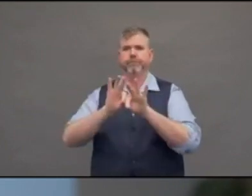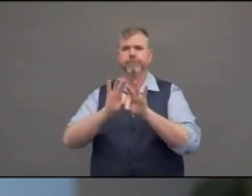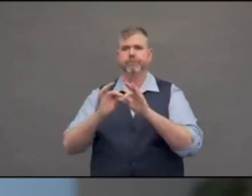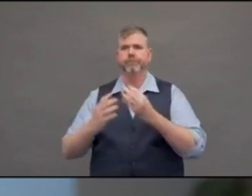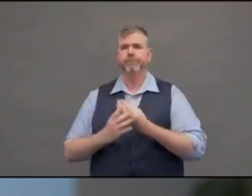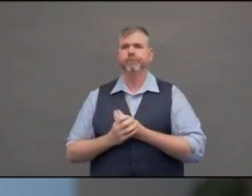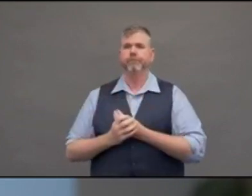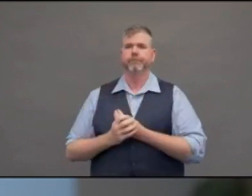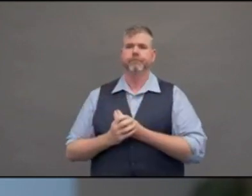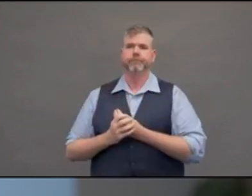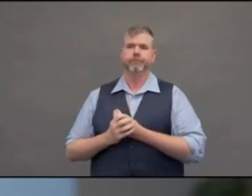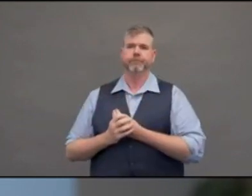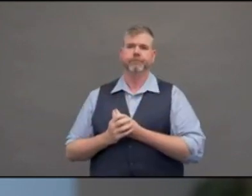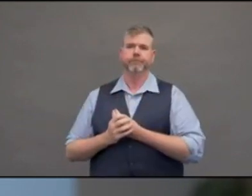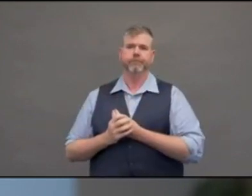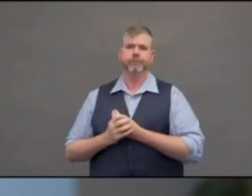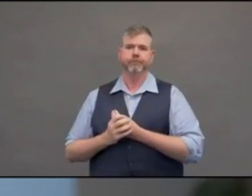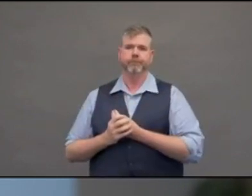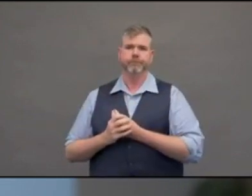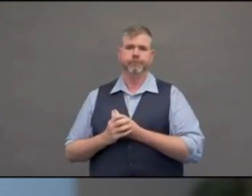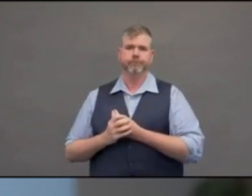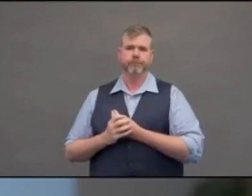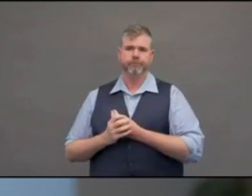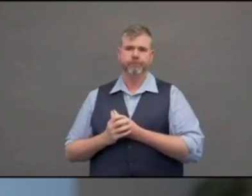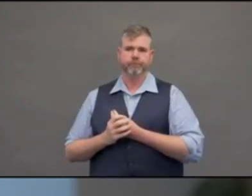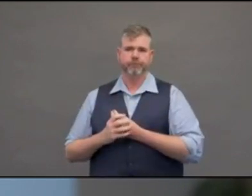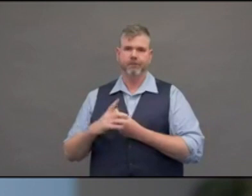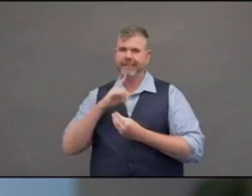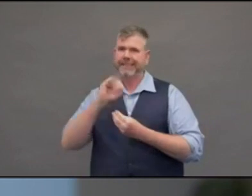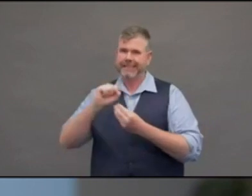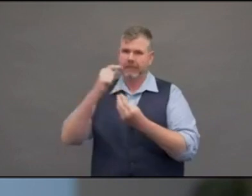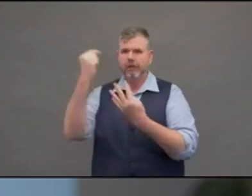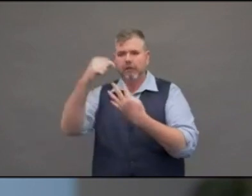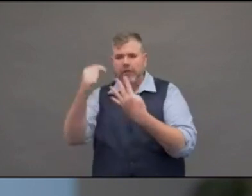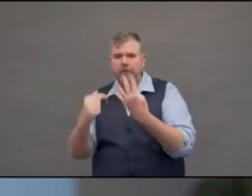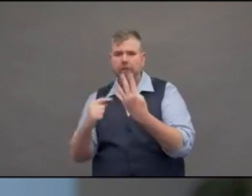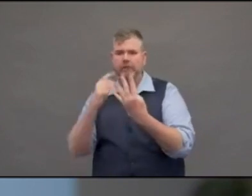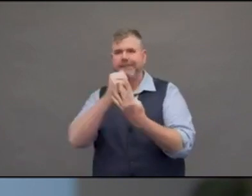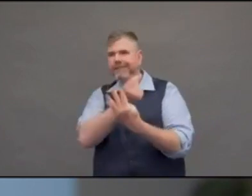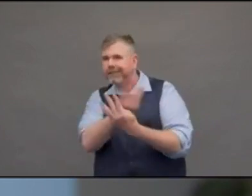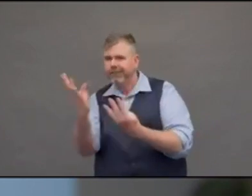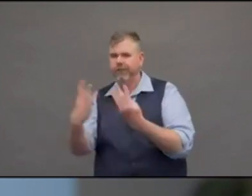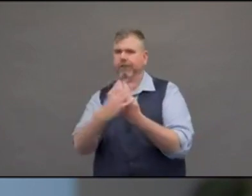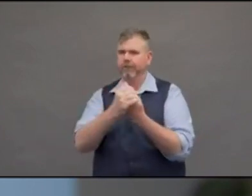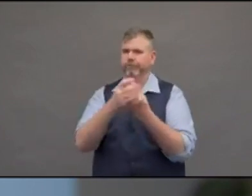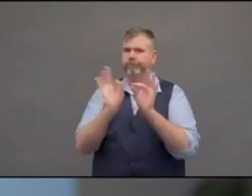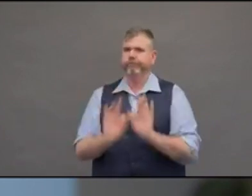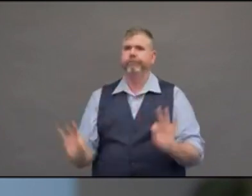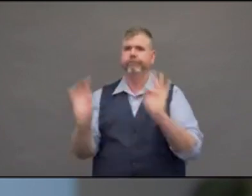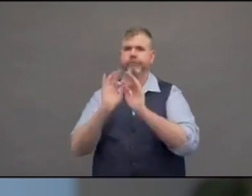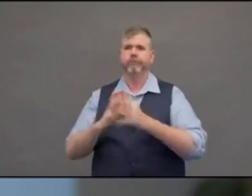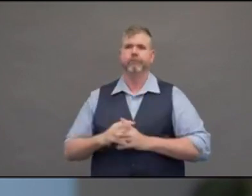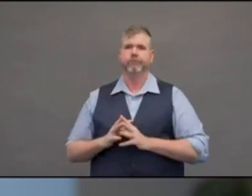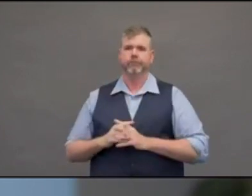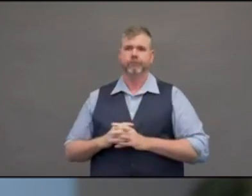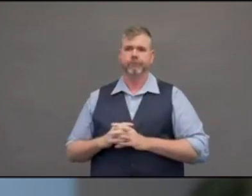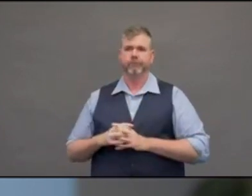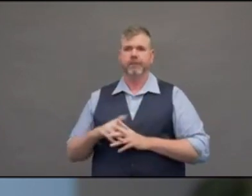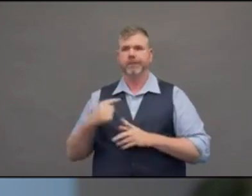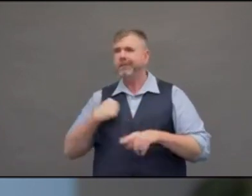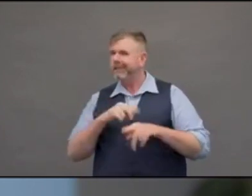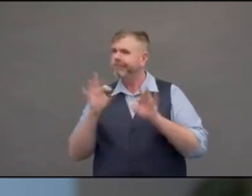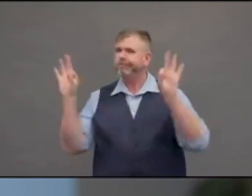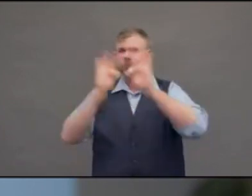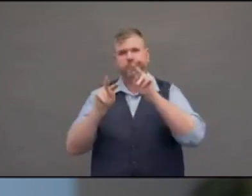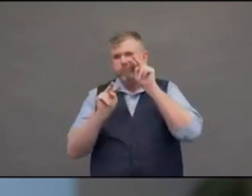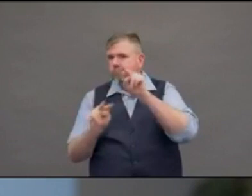things. Like I mentioned, the science continues to evolve. But these are some core things that we know we